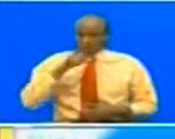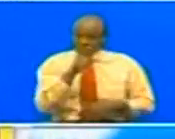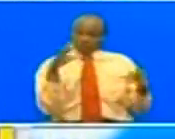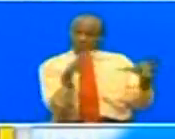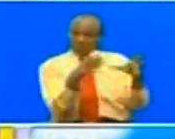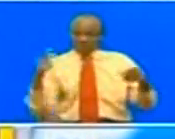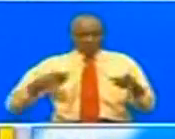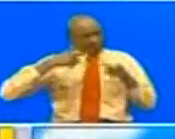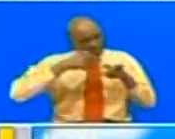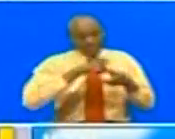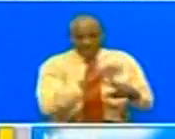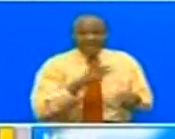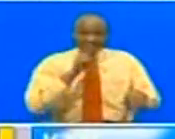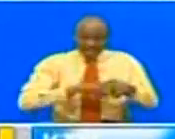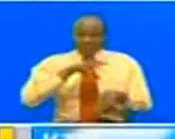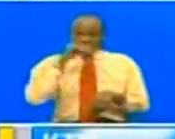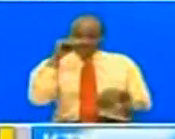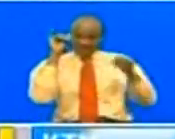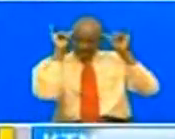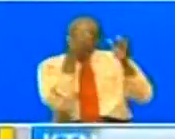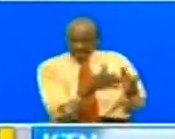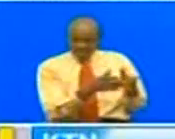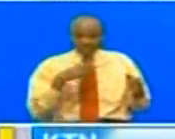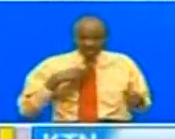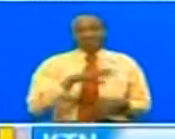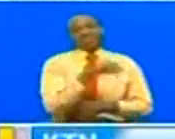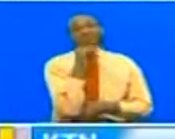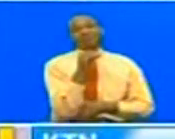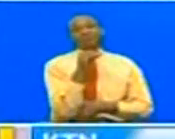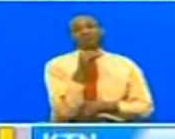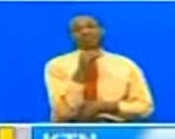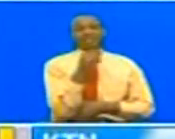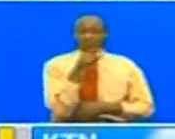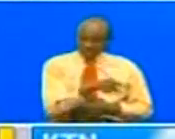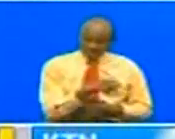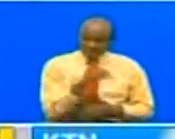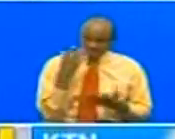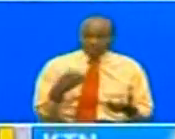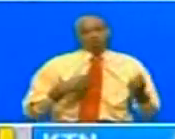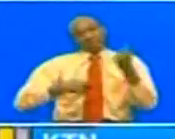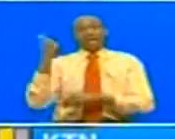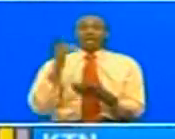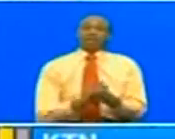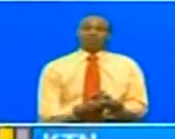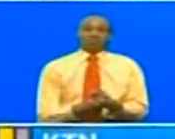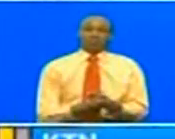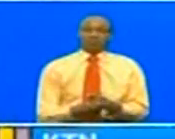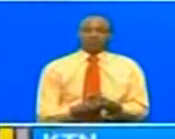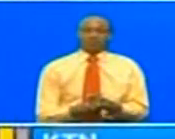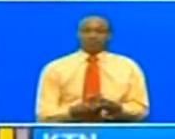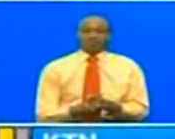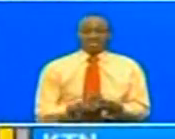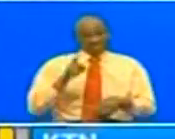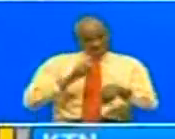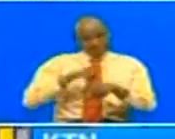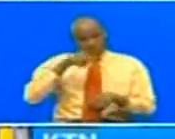fulani, lakini wakipata mifugo sio kwamba wanaweka, wanaenda kulipa mahari, la sivyo wanaenda kuuza. At the moment, you